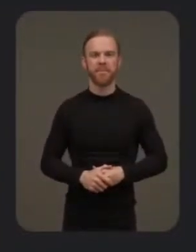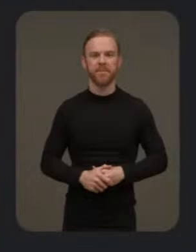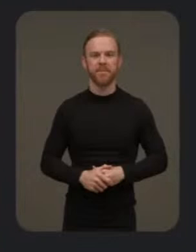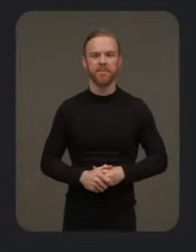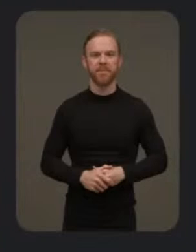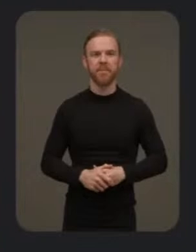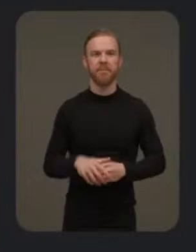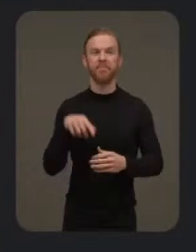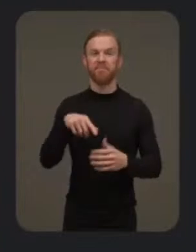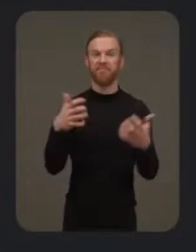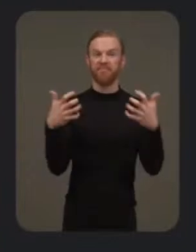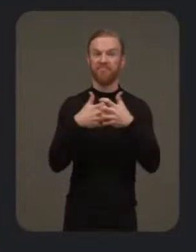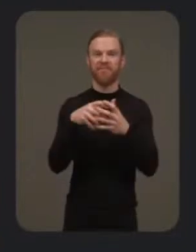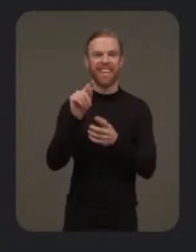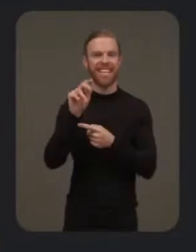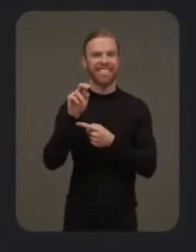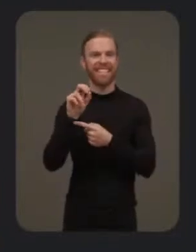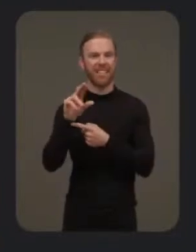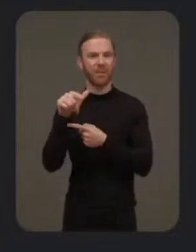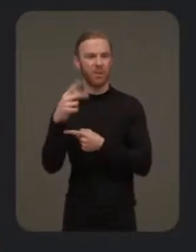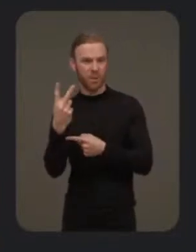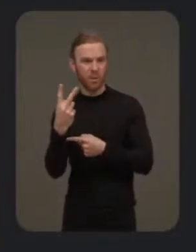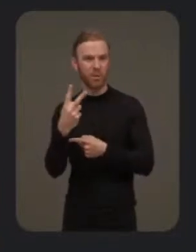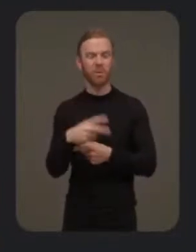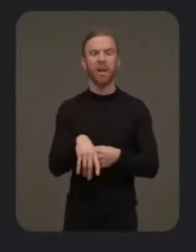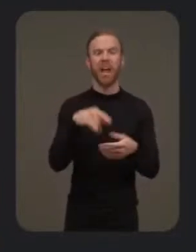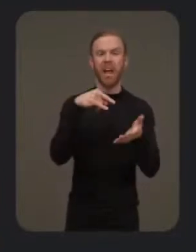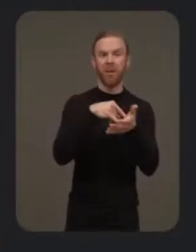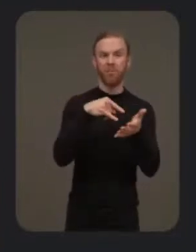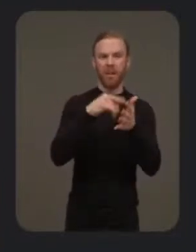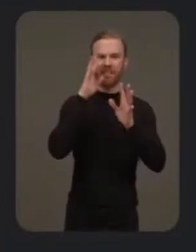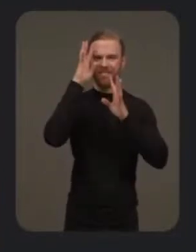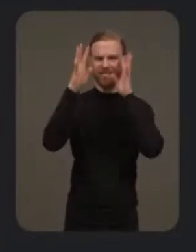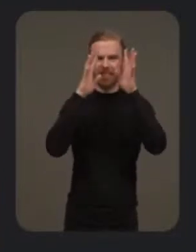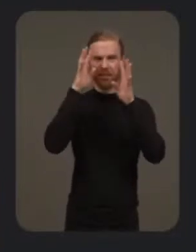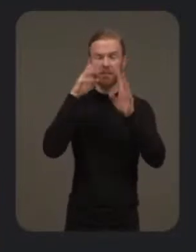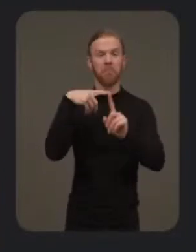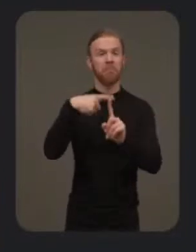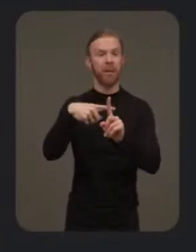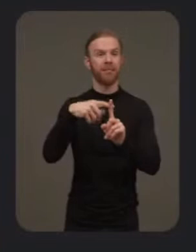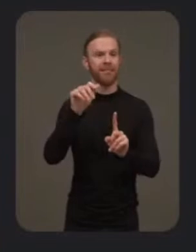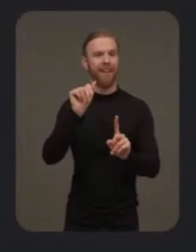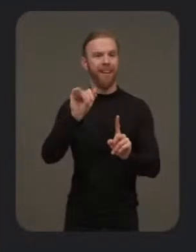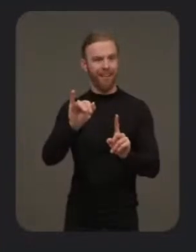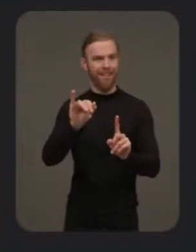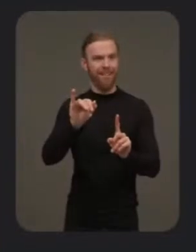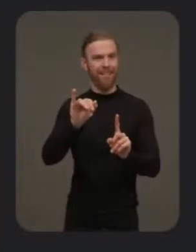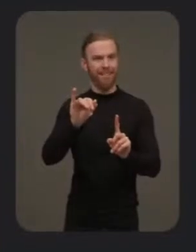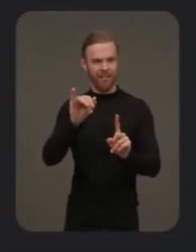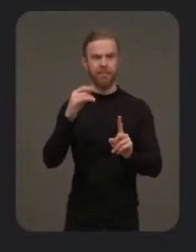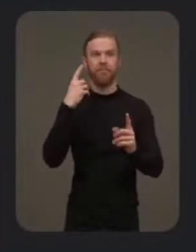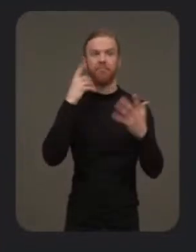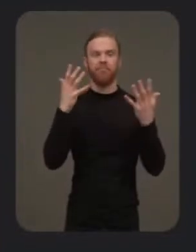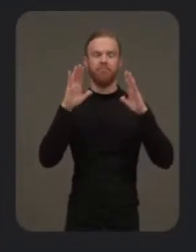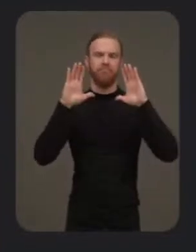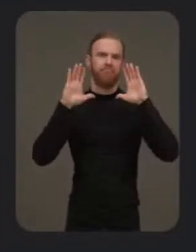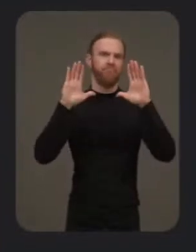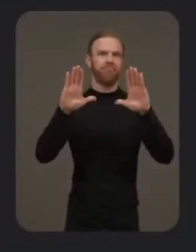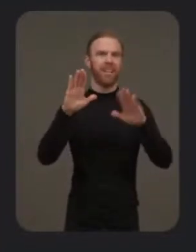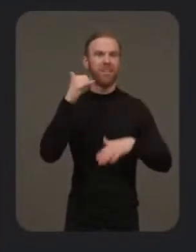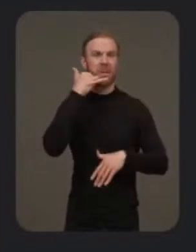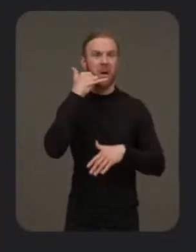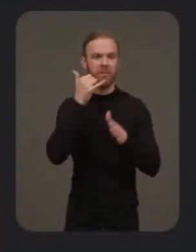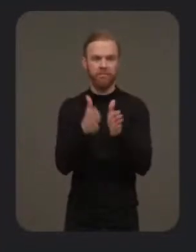It combines Tensor G2, Android innovation, and AI for an incredible